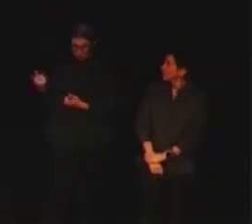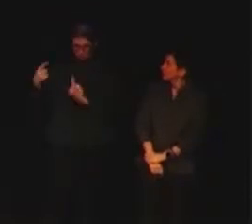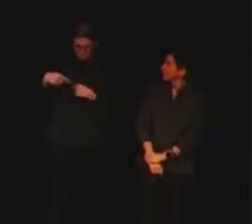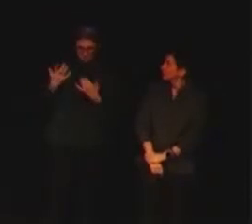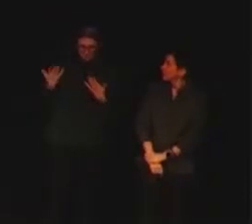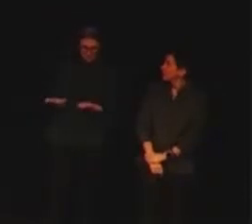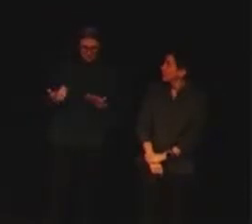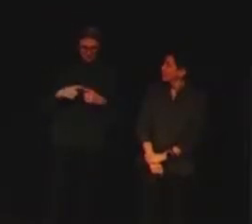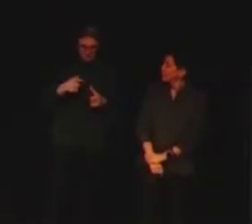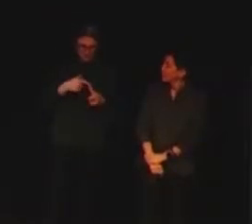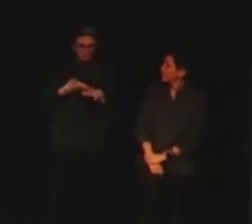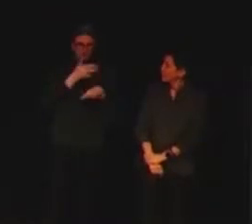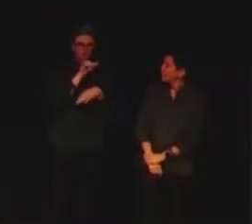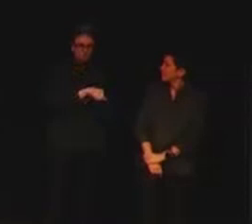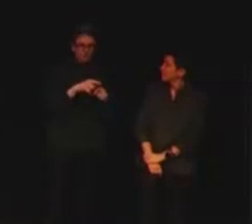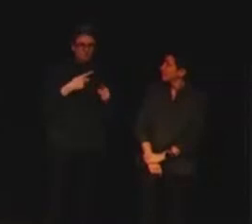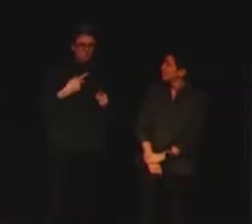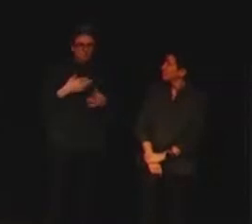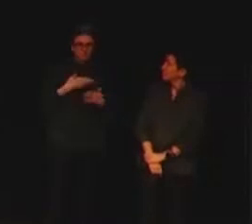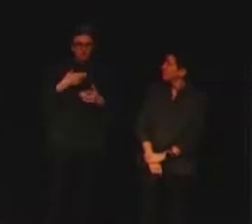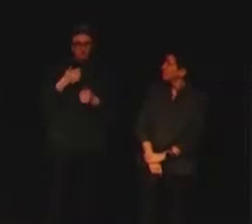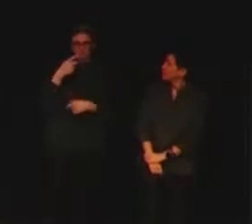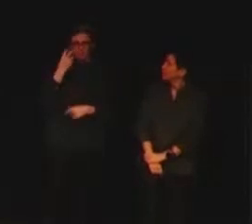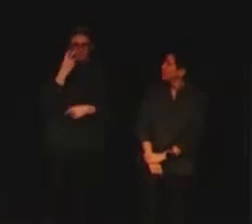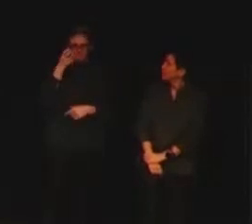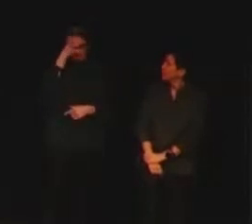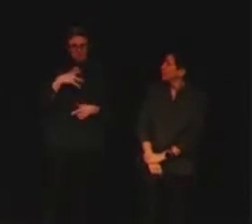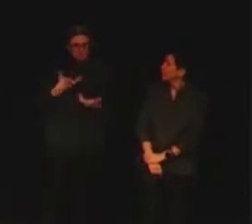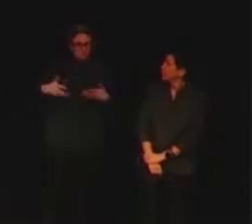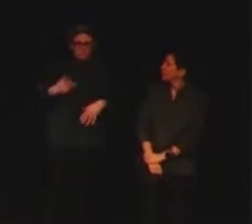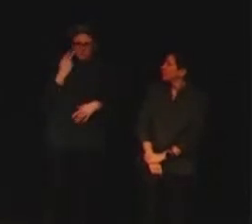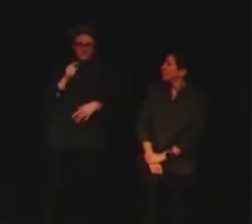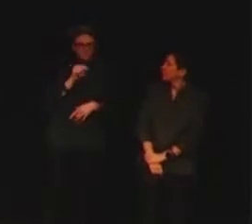Then that's followed by The Blind Man Who Did Not Want to See Titanic, which is a fantastic narrative.